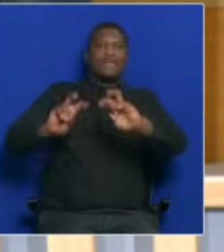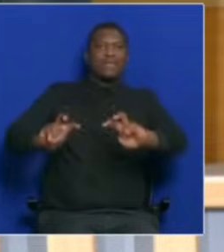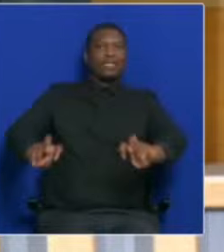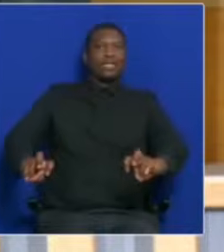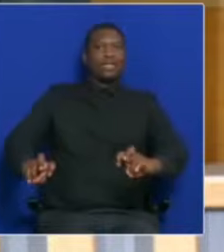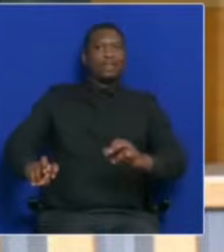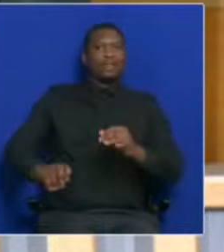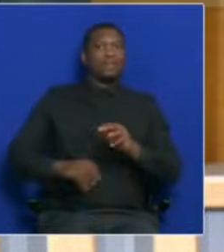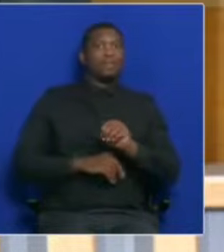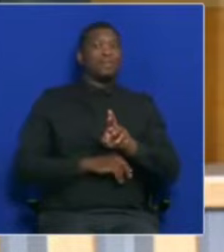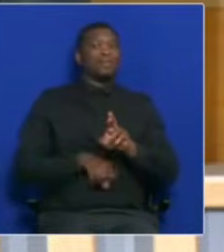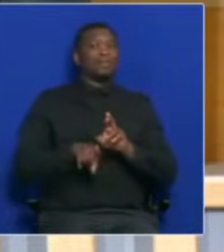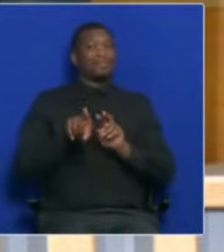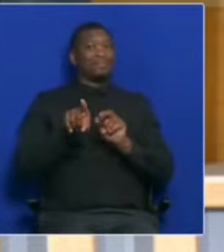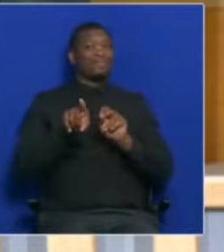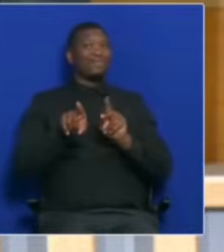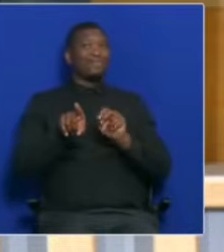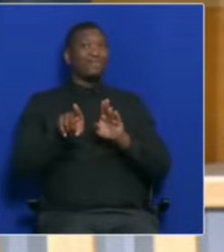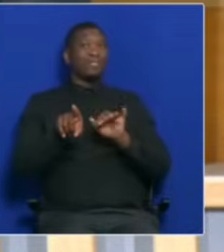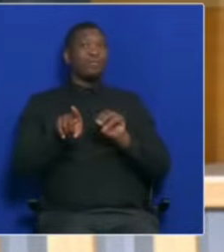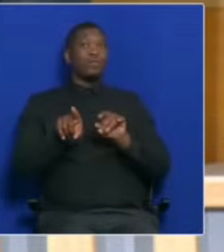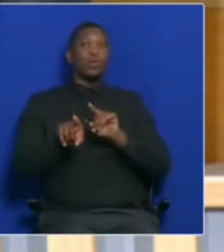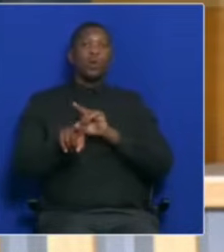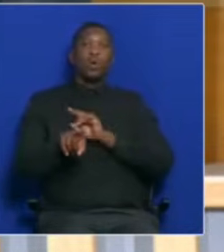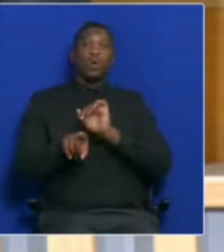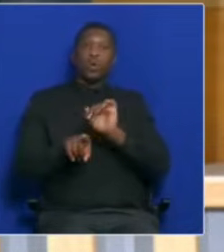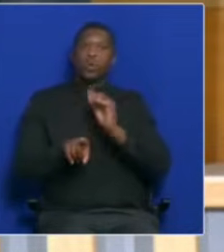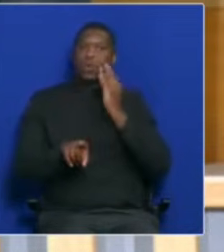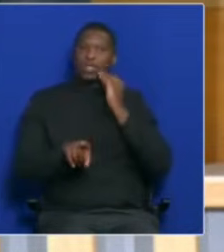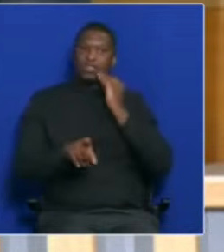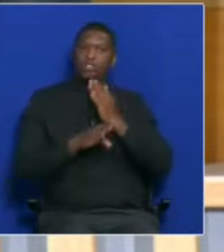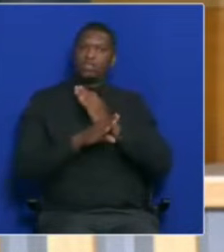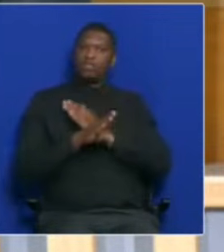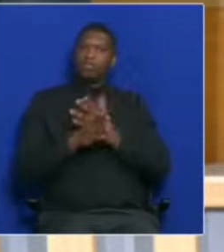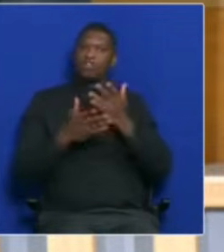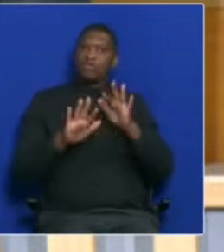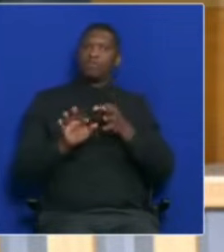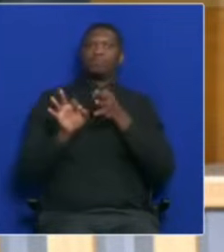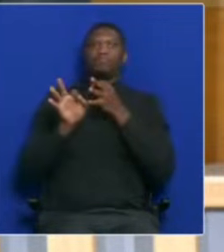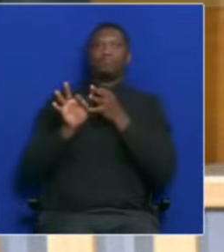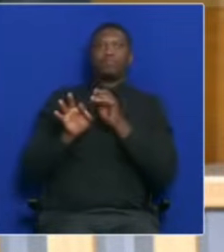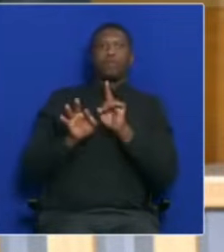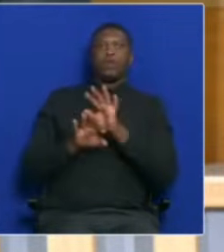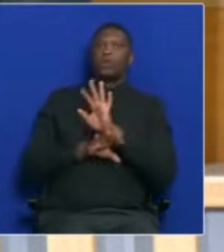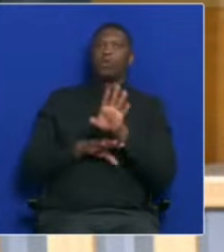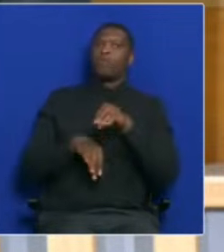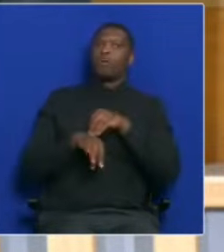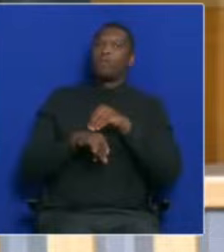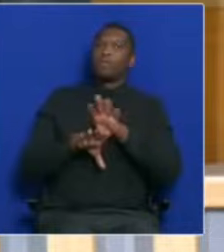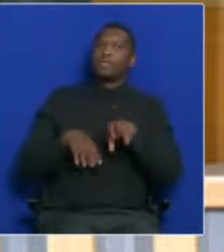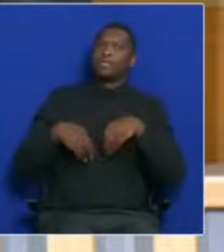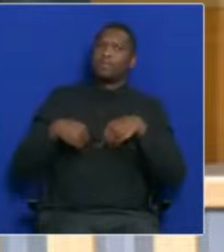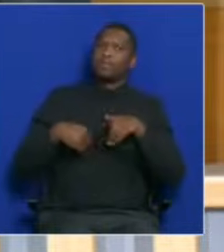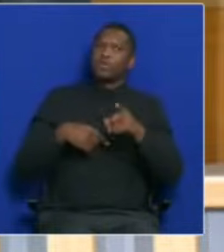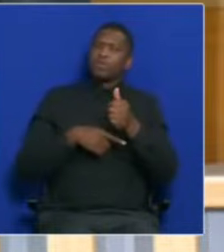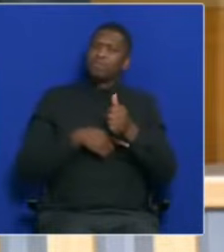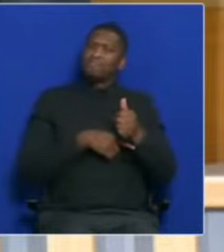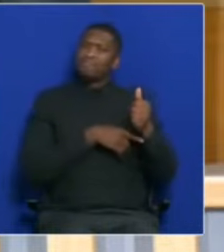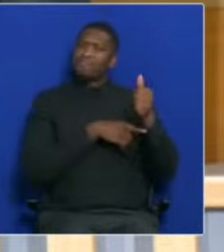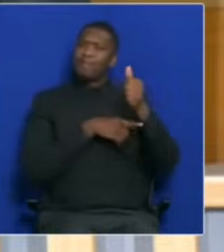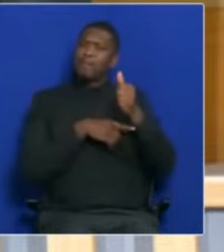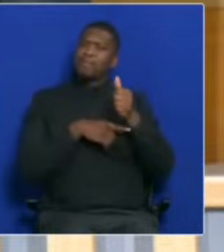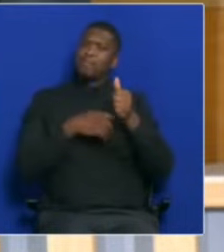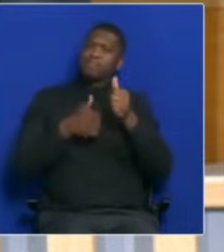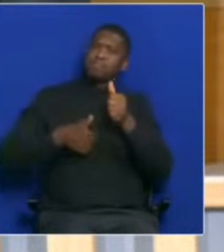Nkabinde on the back of what you have said, and you don't have a problem with that. You're the second in charge. You don't